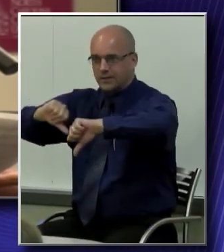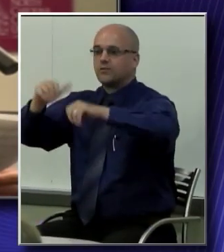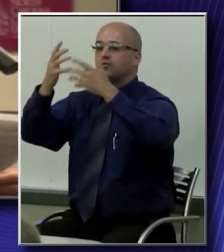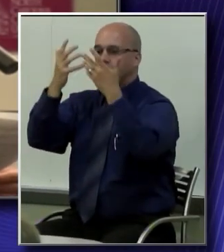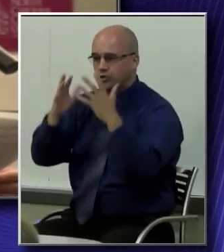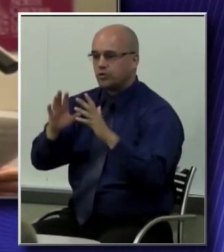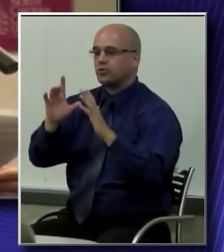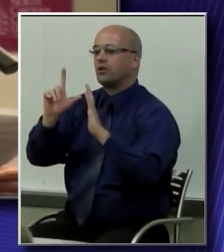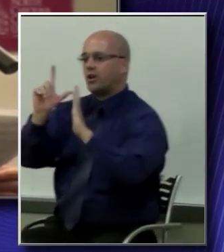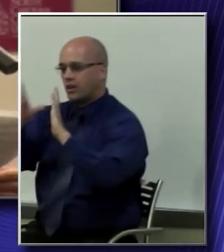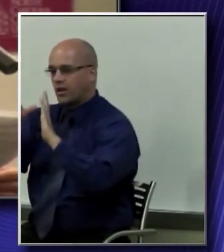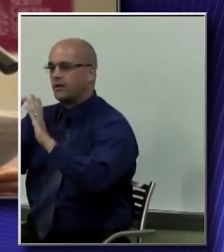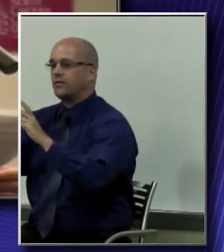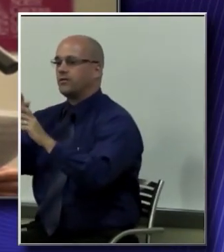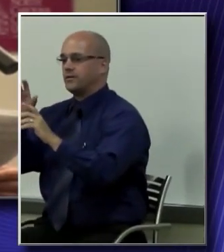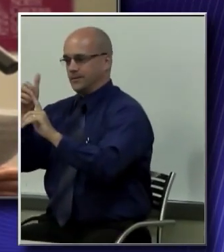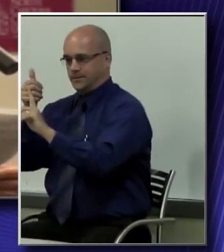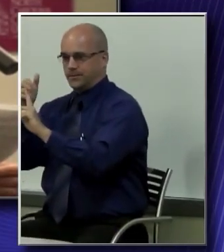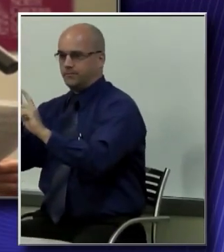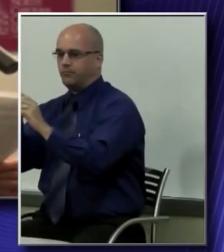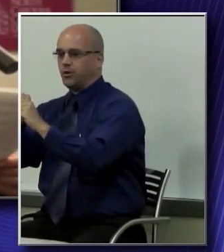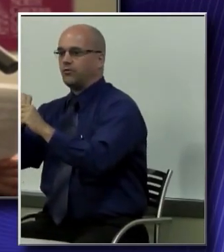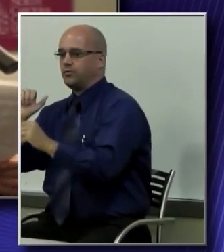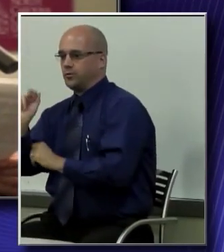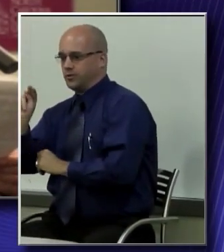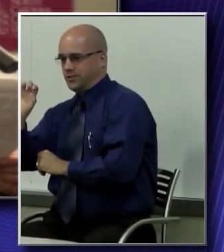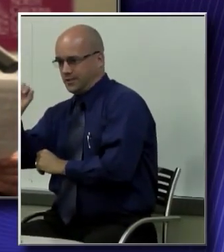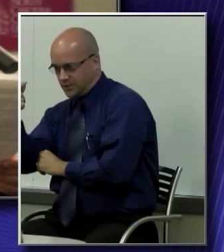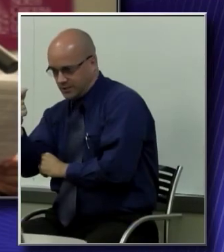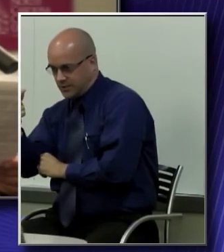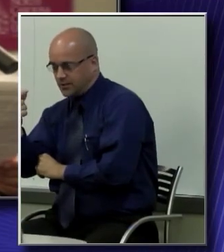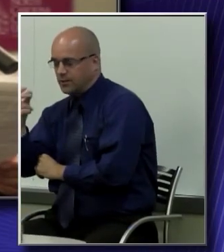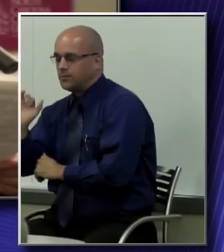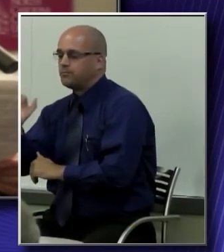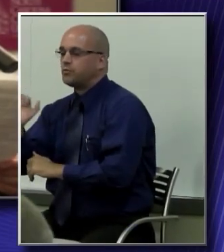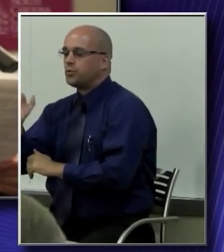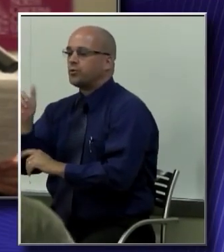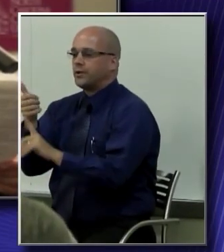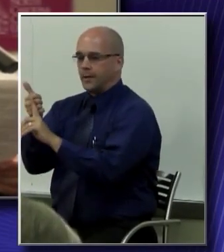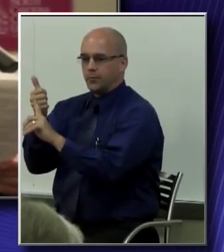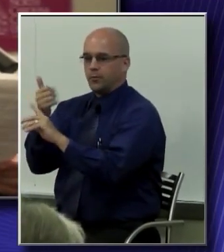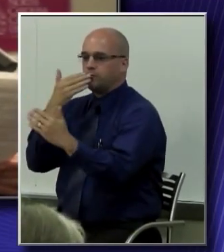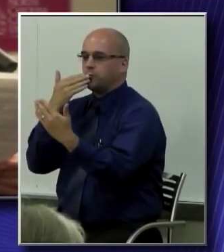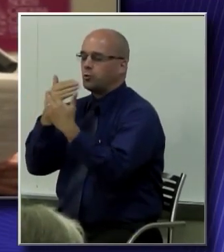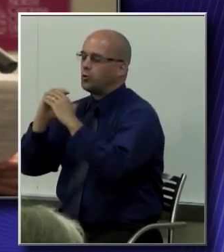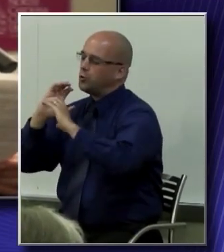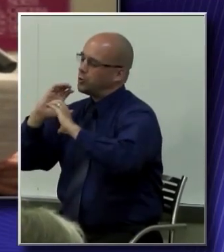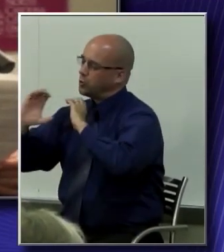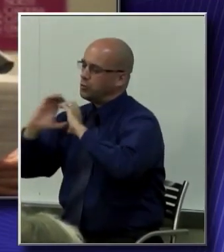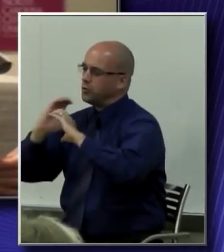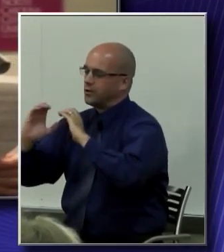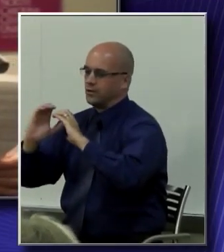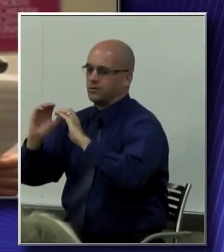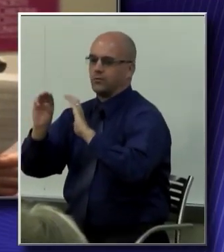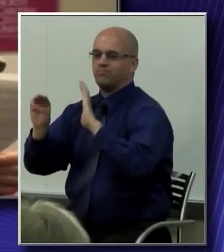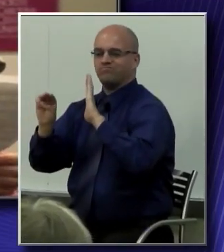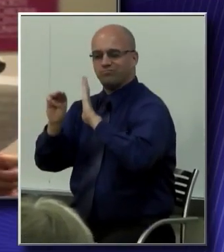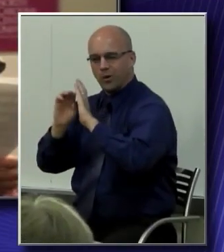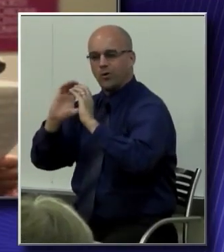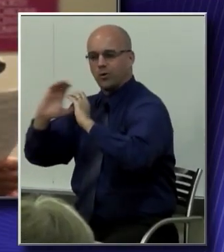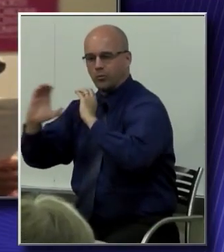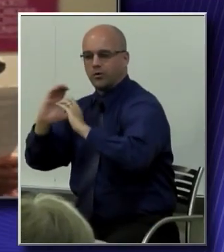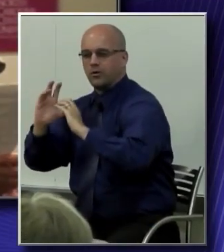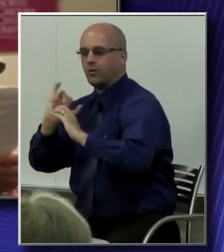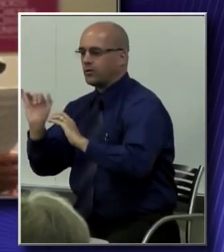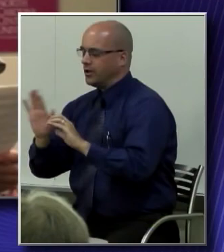He is a model communicator, not only in his precise use of words, but also in his actions. He does